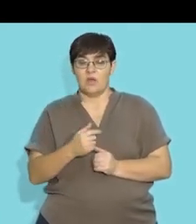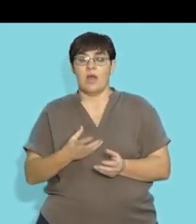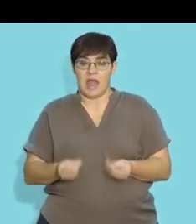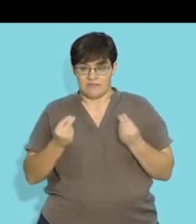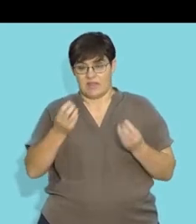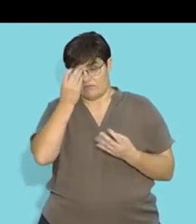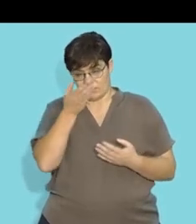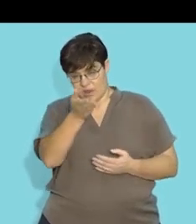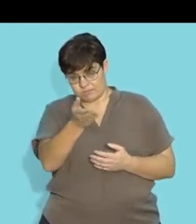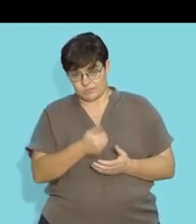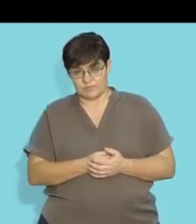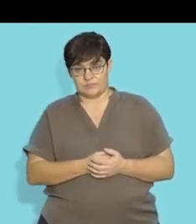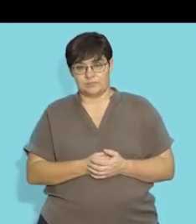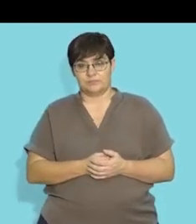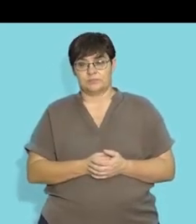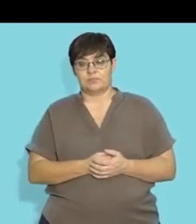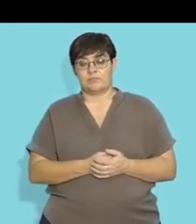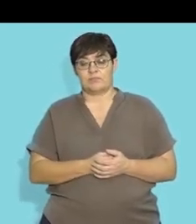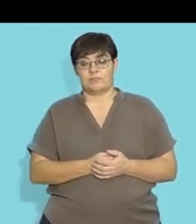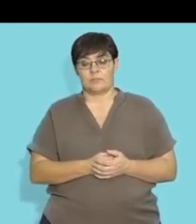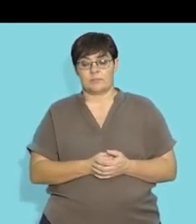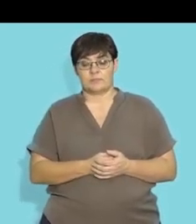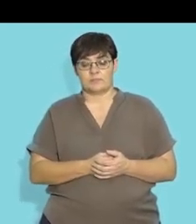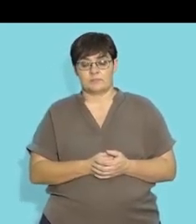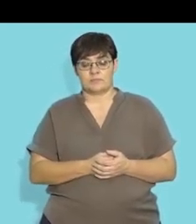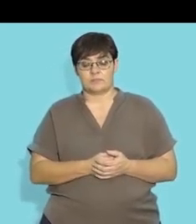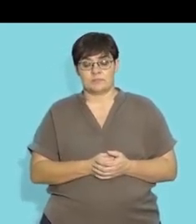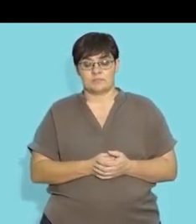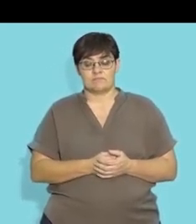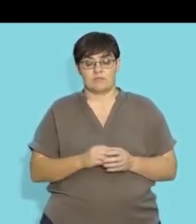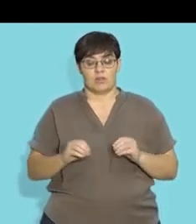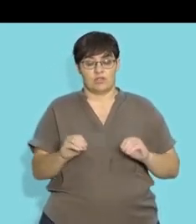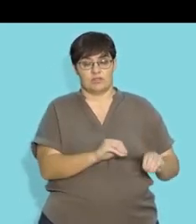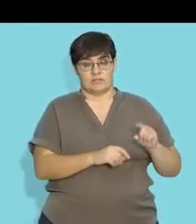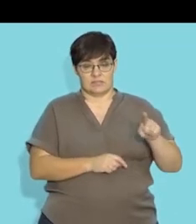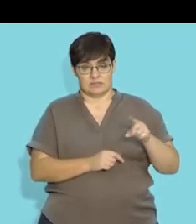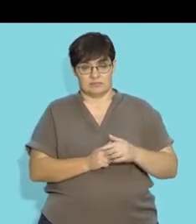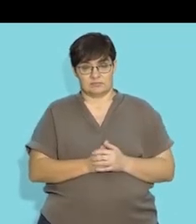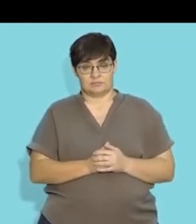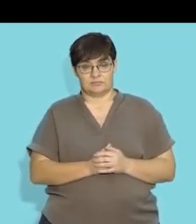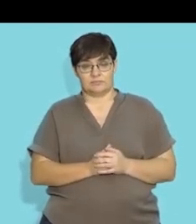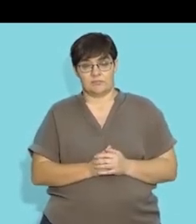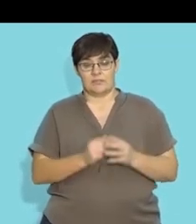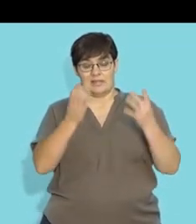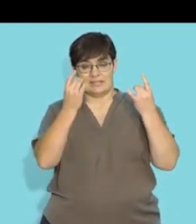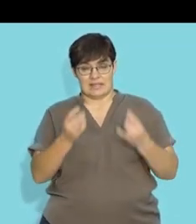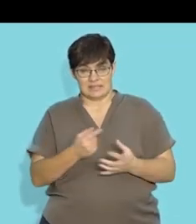let's look at our data. We still have our data, agreed? Which is there, okay? So